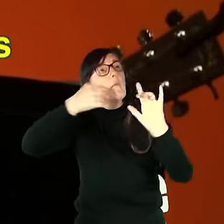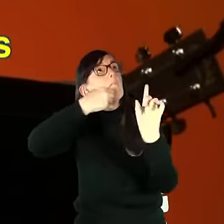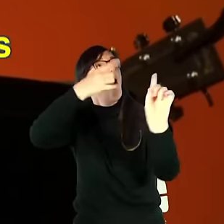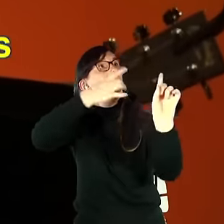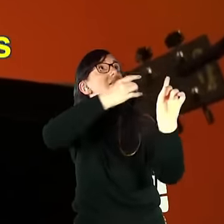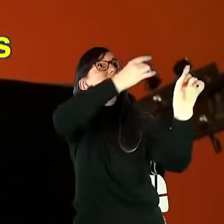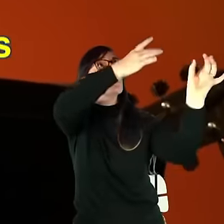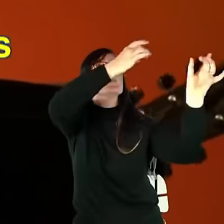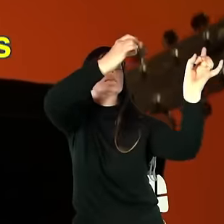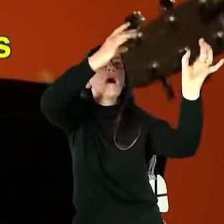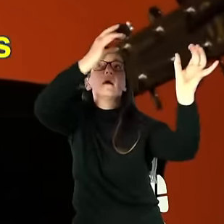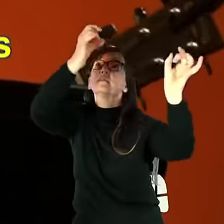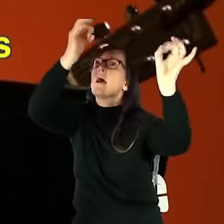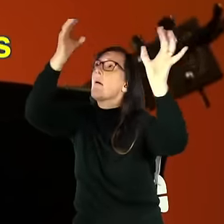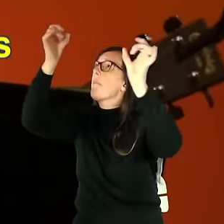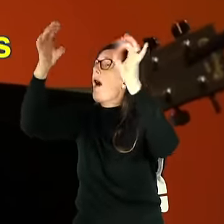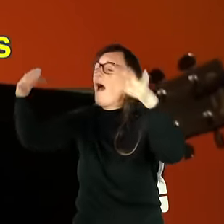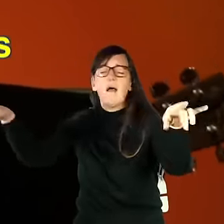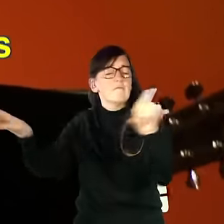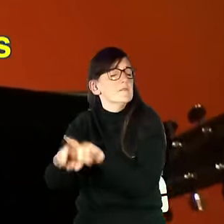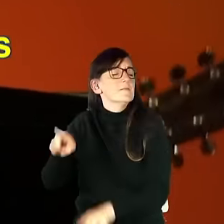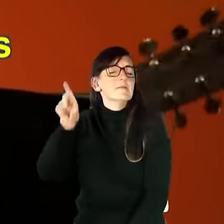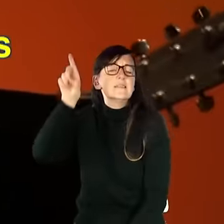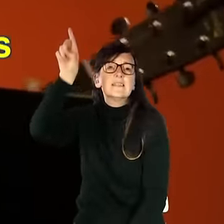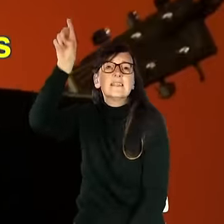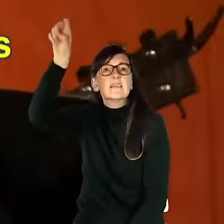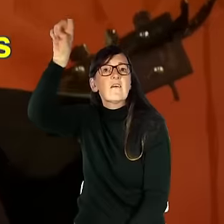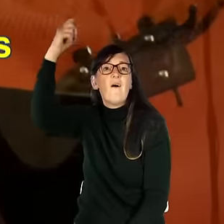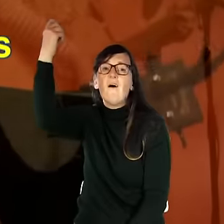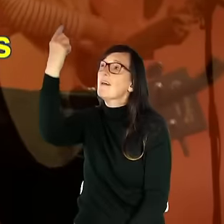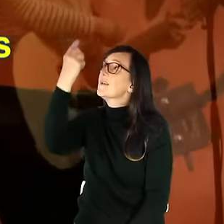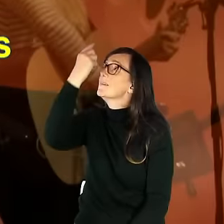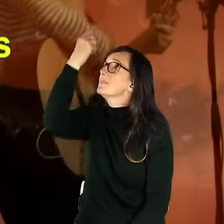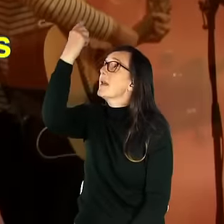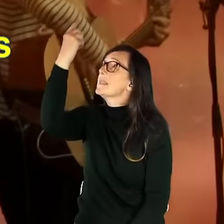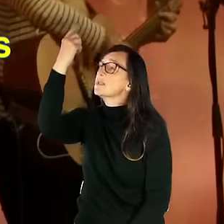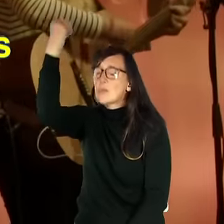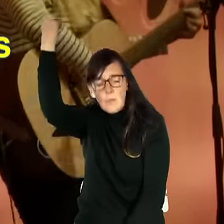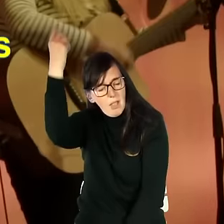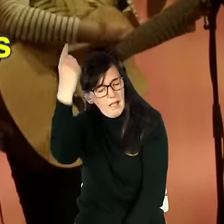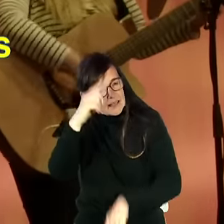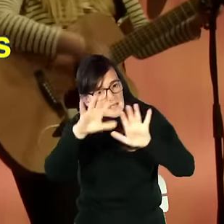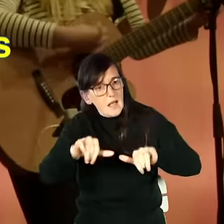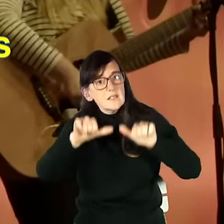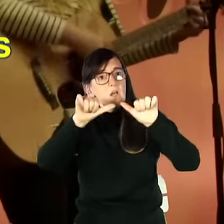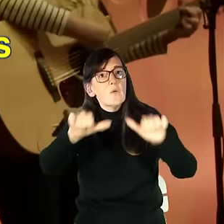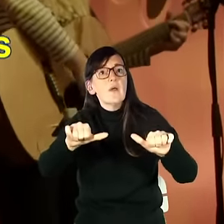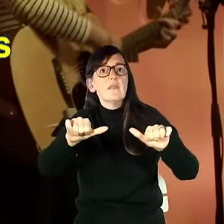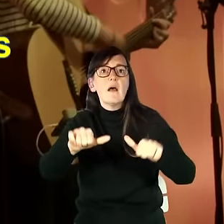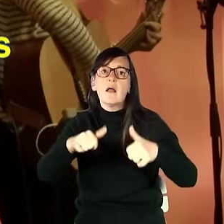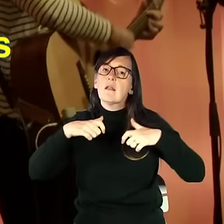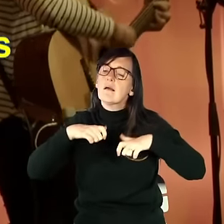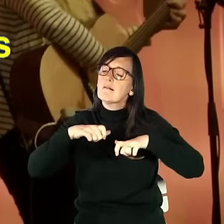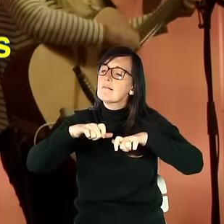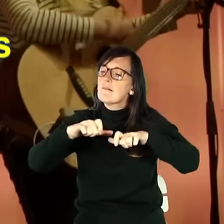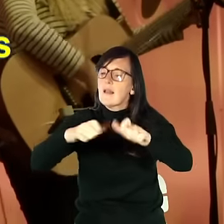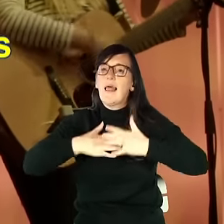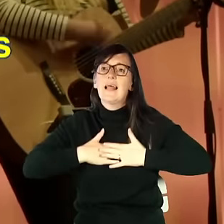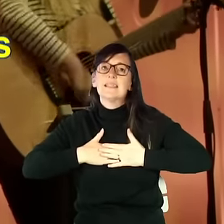and commands the stars above is the God who bends to bless us with